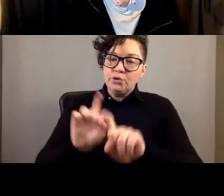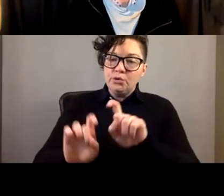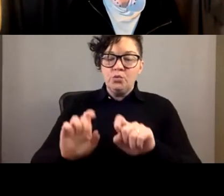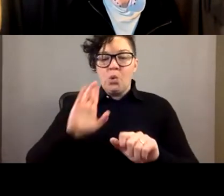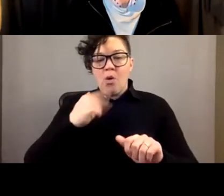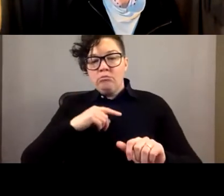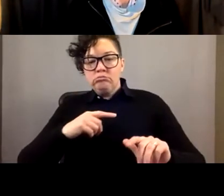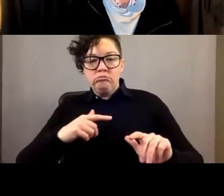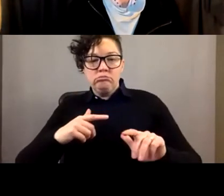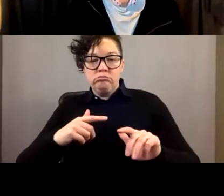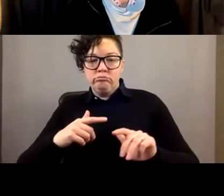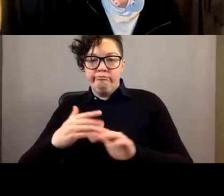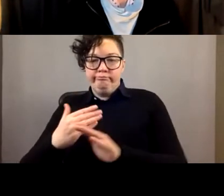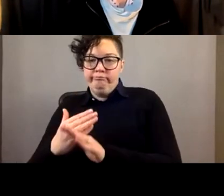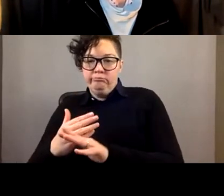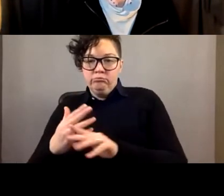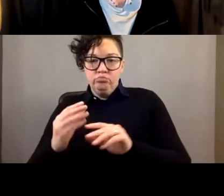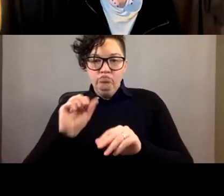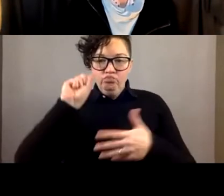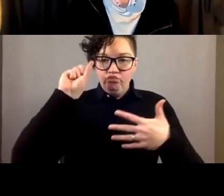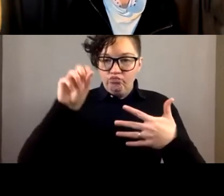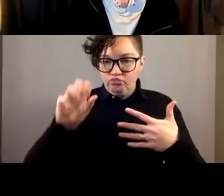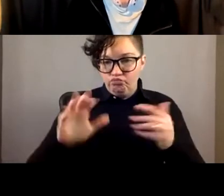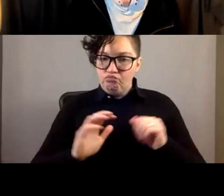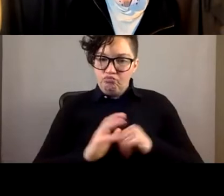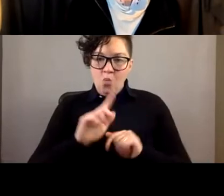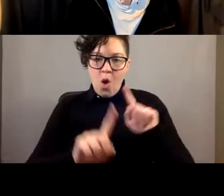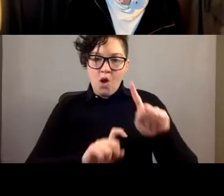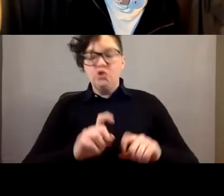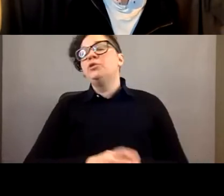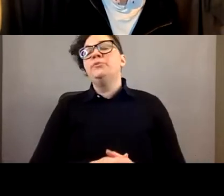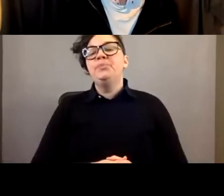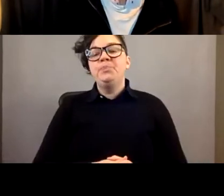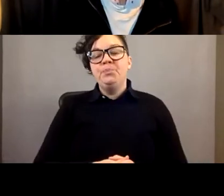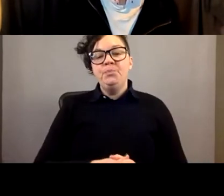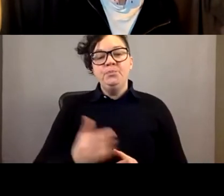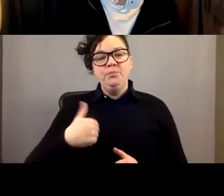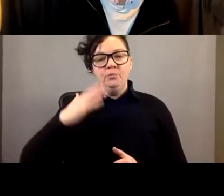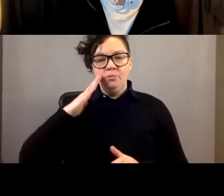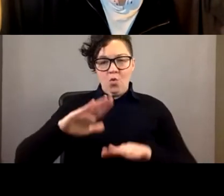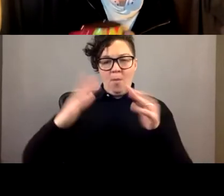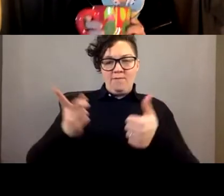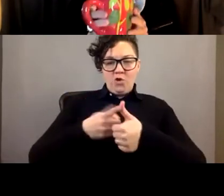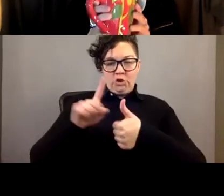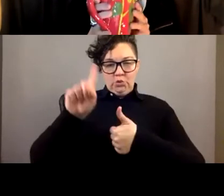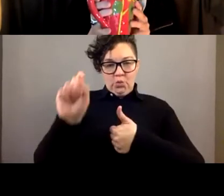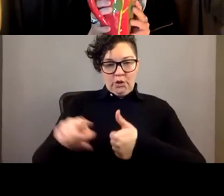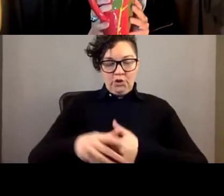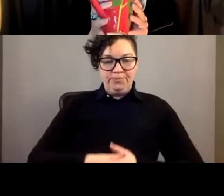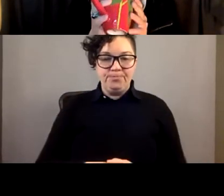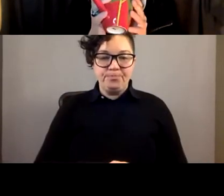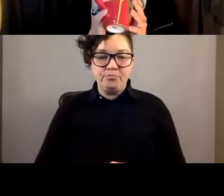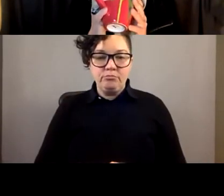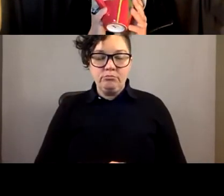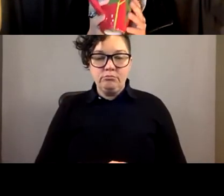this part of the conversation that we will have. But I will start us off with a question, and